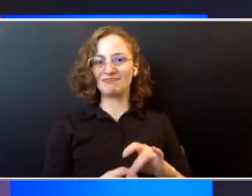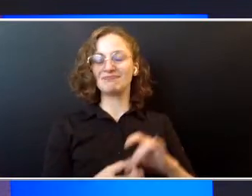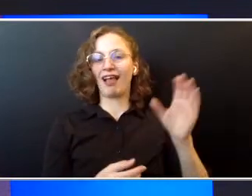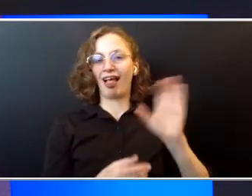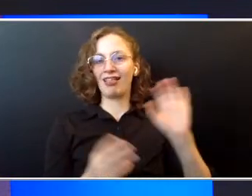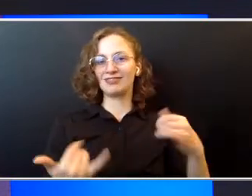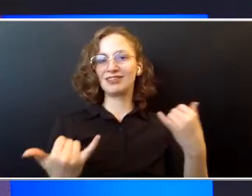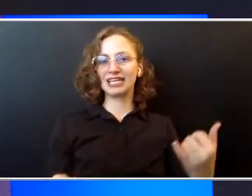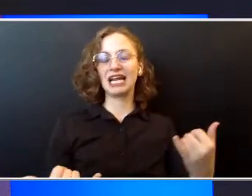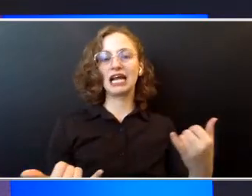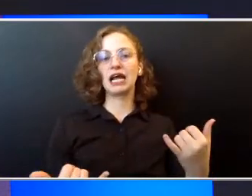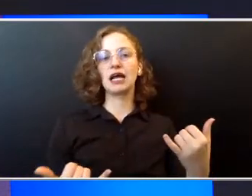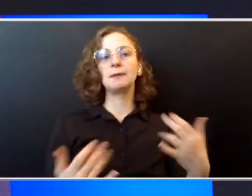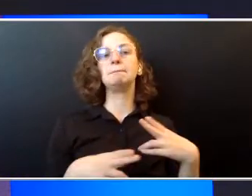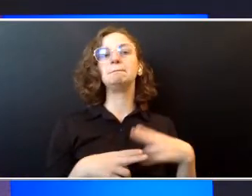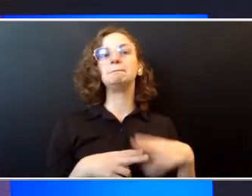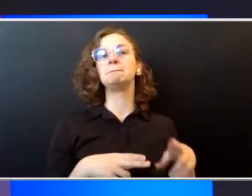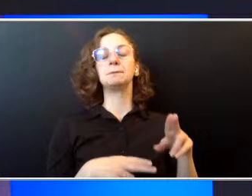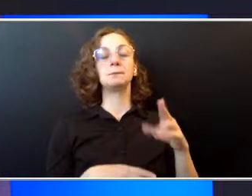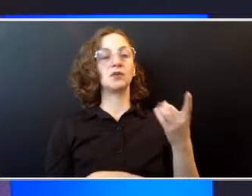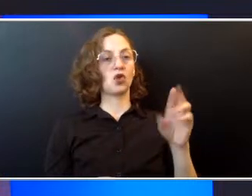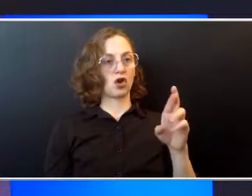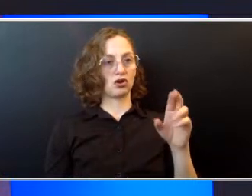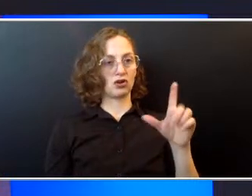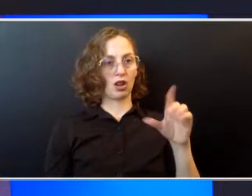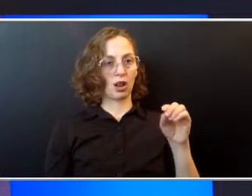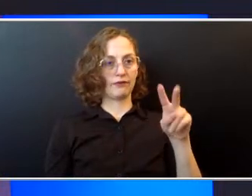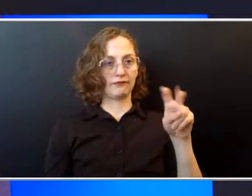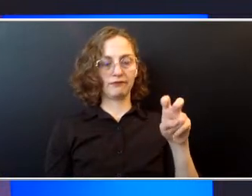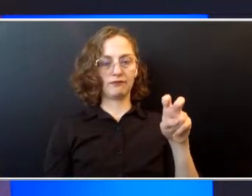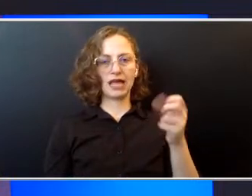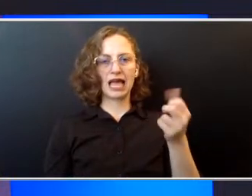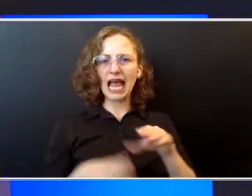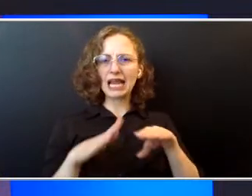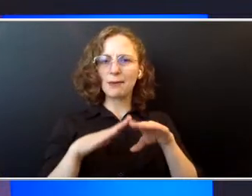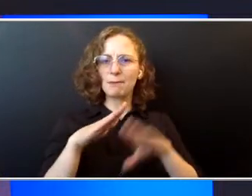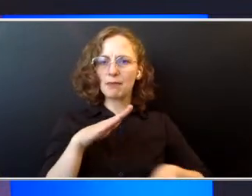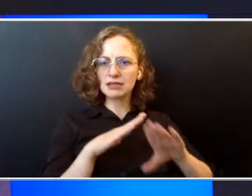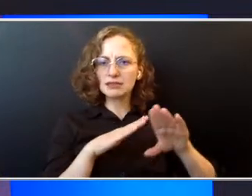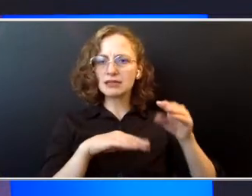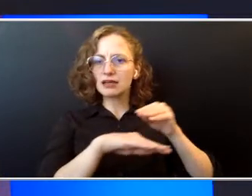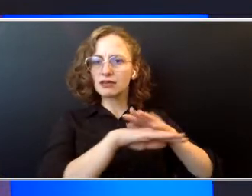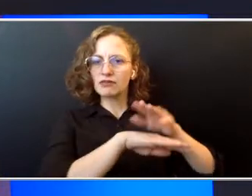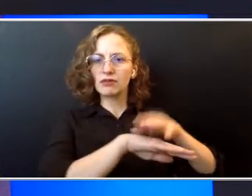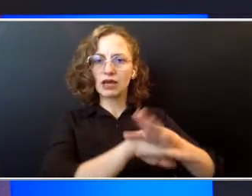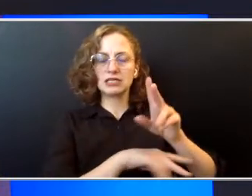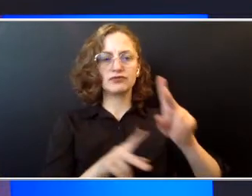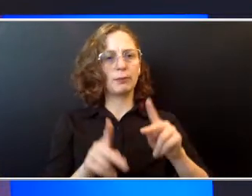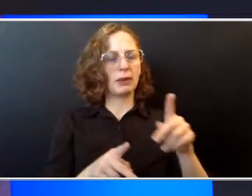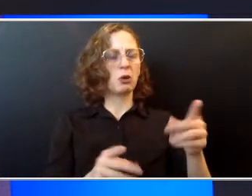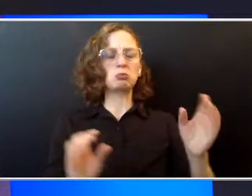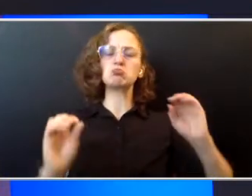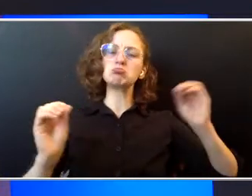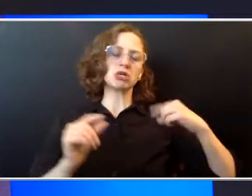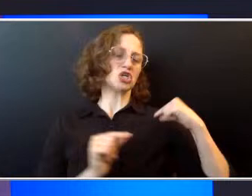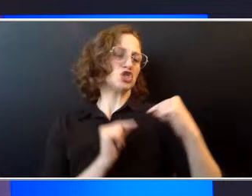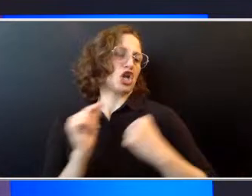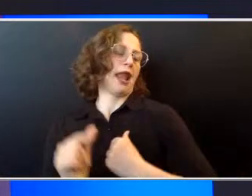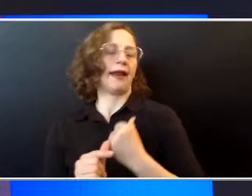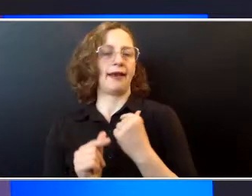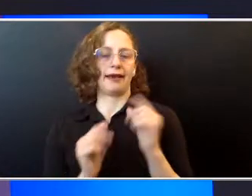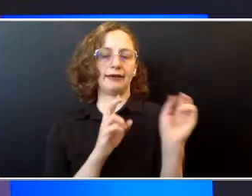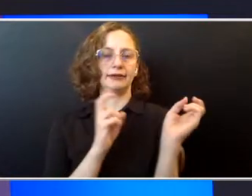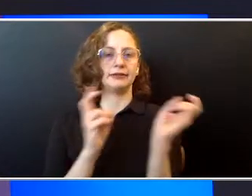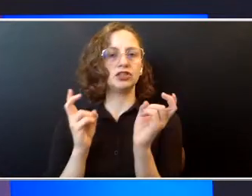Dr. Love, any basic advice for people who don't have a genetic problem or condition like Aubrey? How do you keep